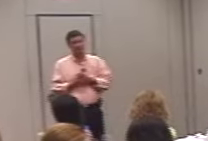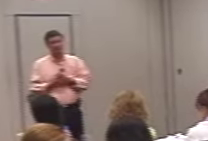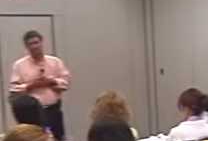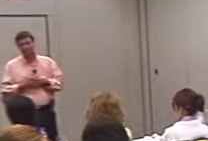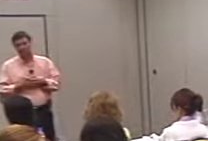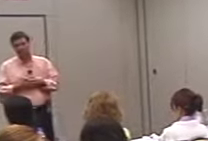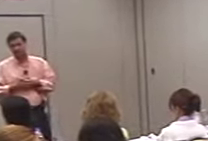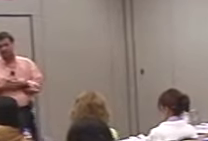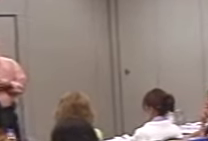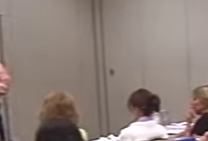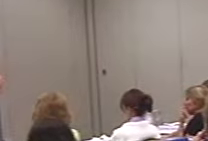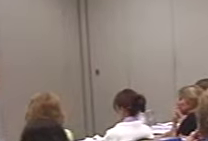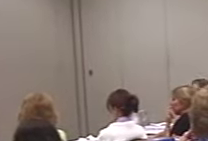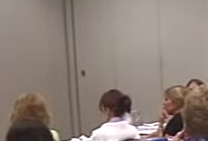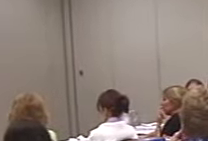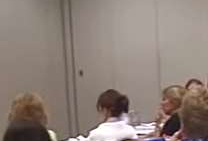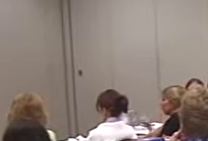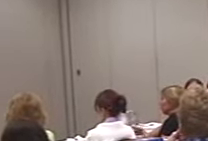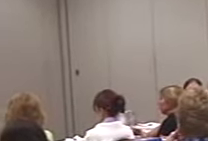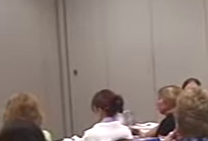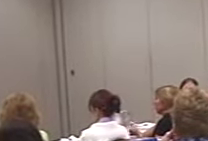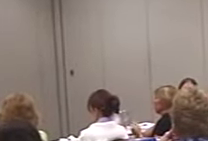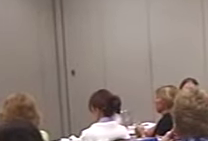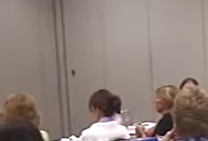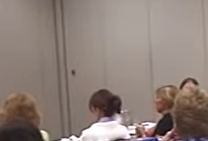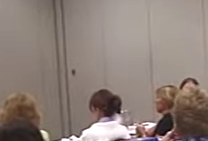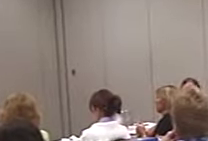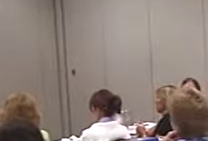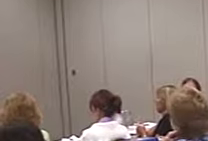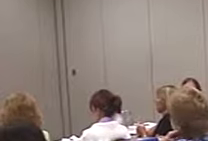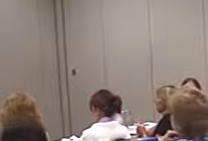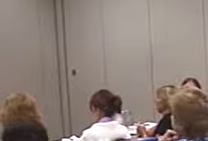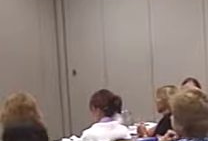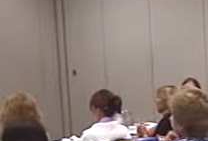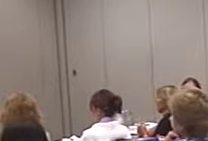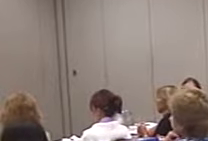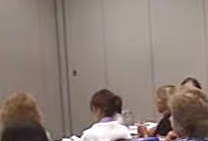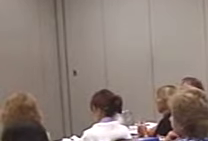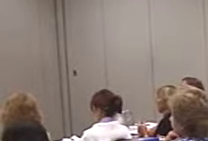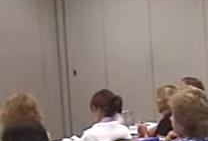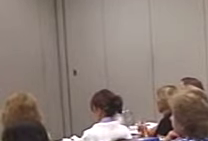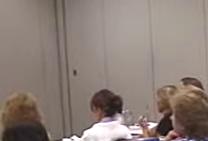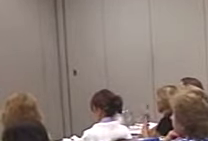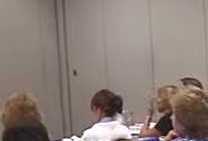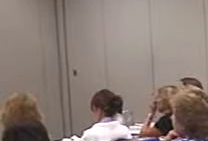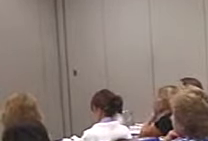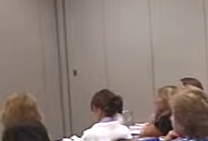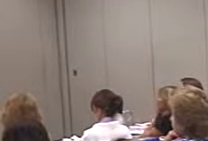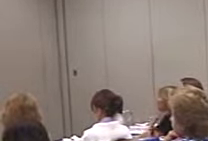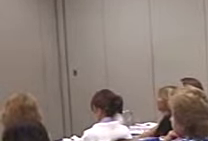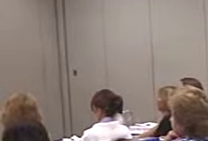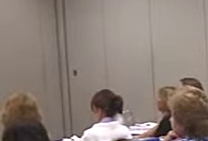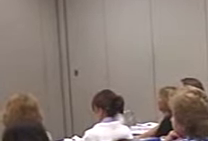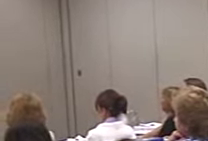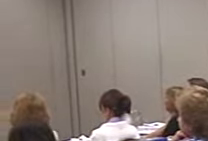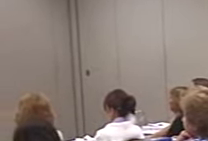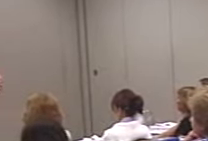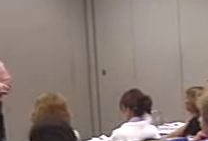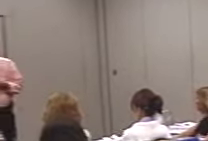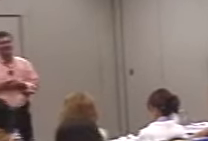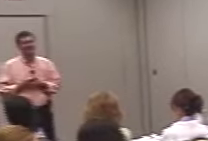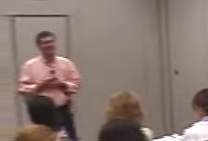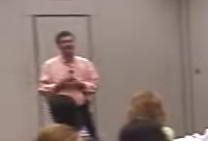And do you know about the previous school that she's attended and her grades were? We haven't been able to access her records from her previous school